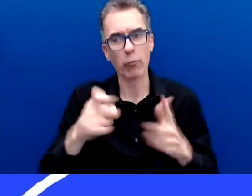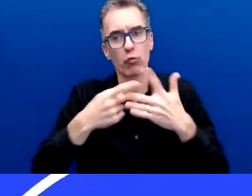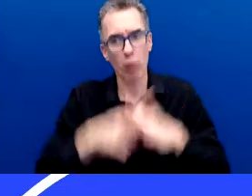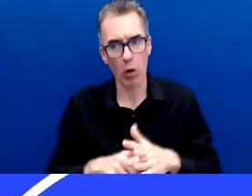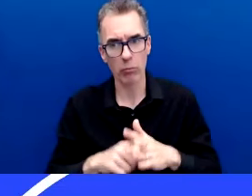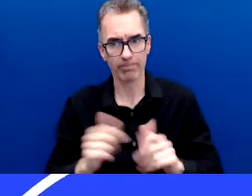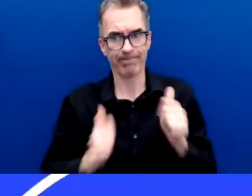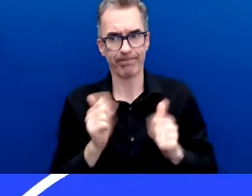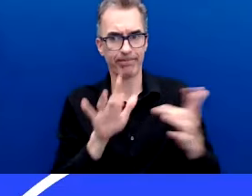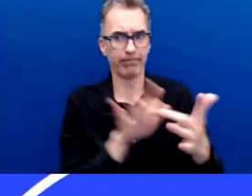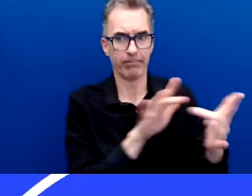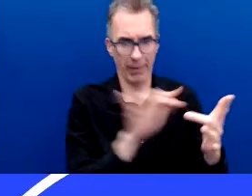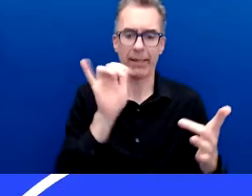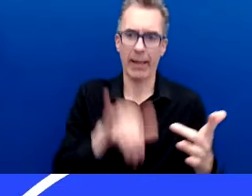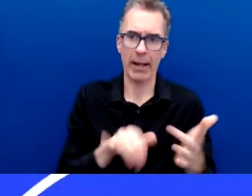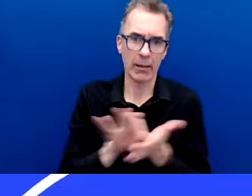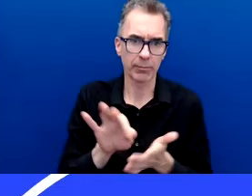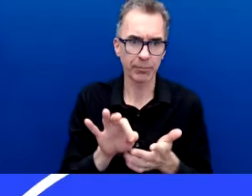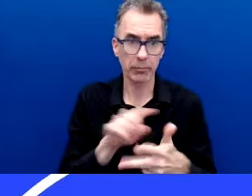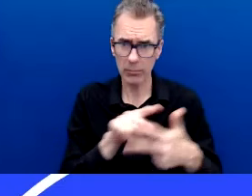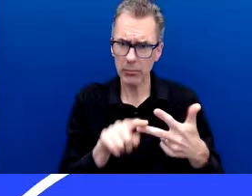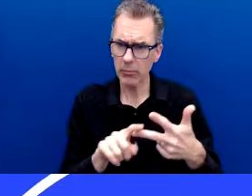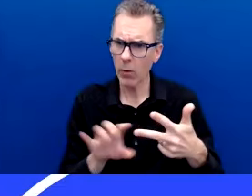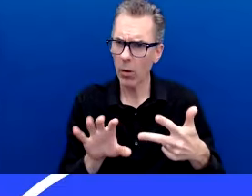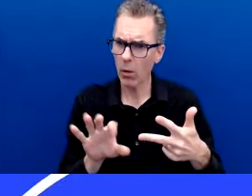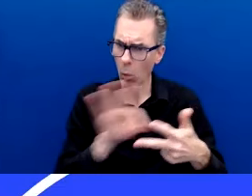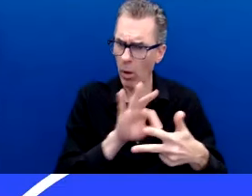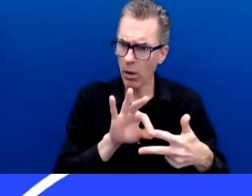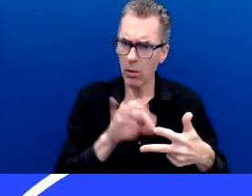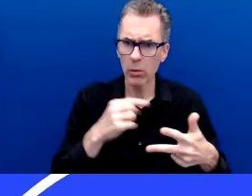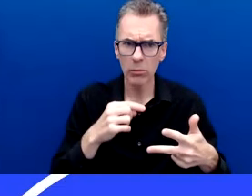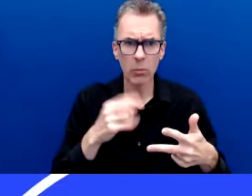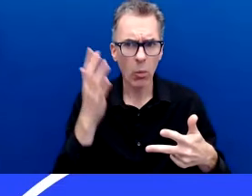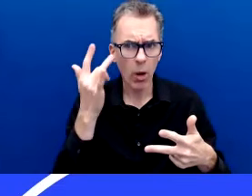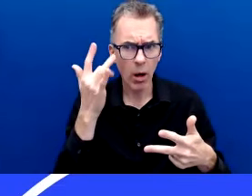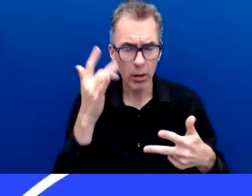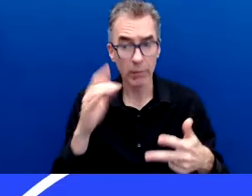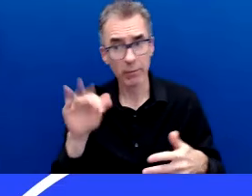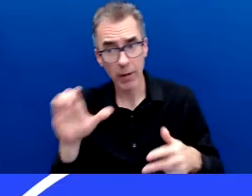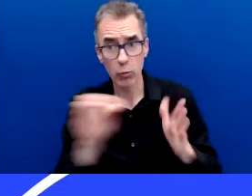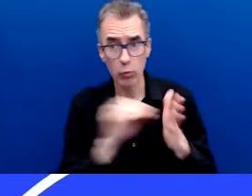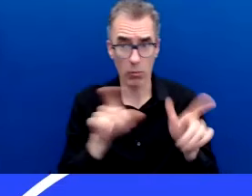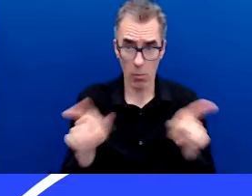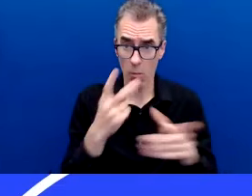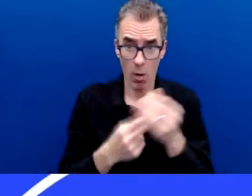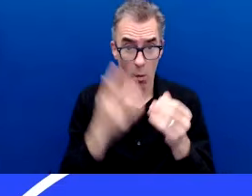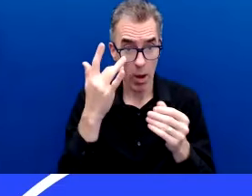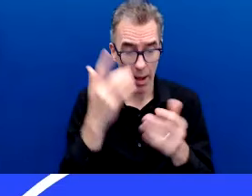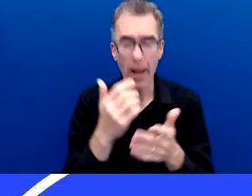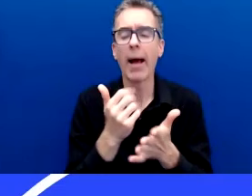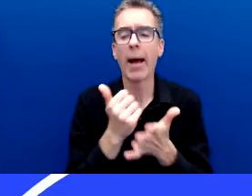So why is this going to be mattering for us as faculty and for the students? It is meant to help us enhance